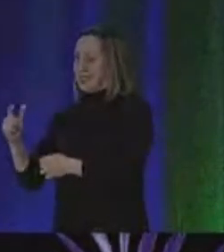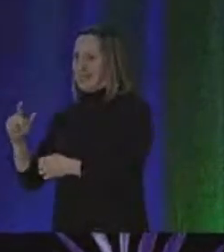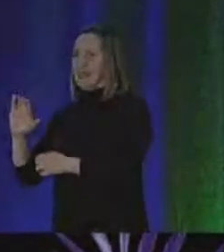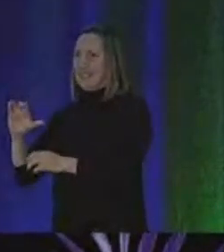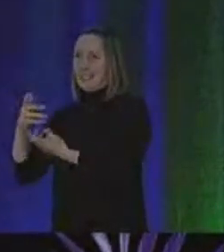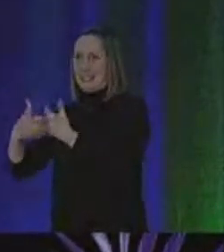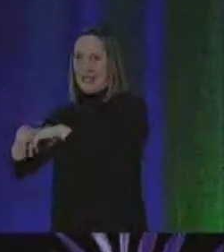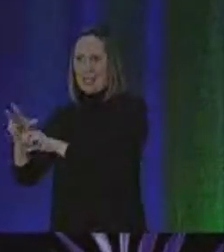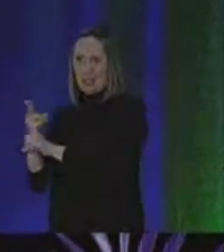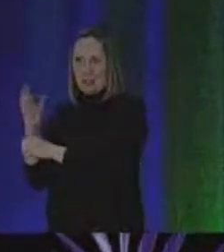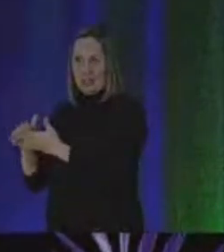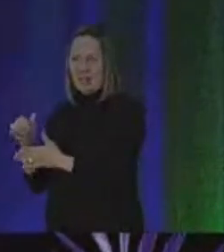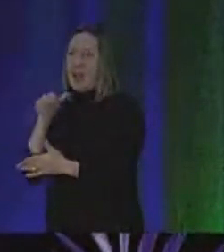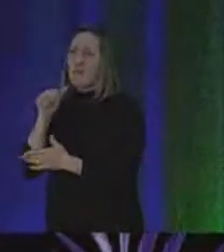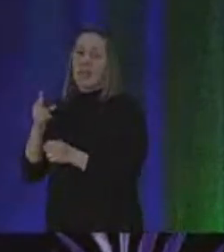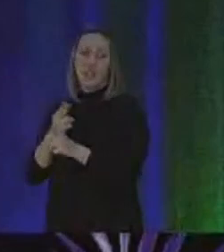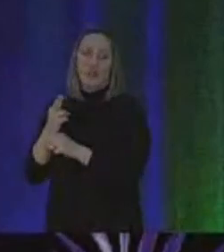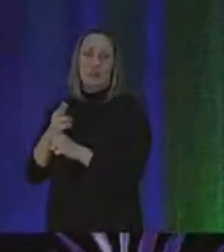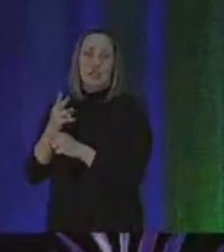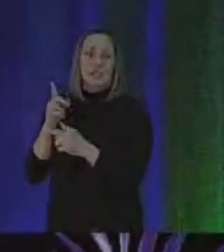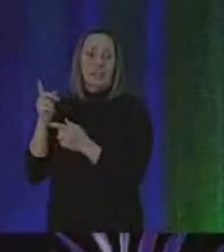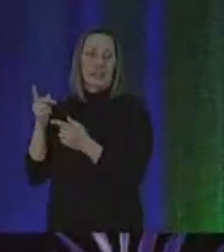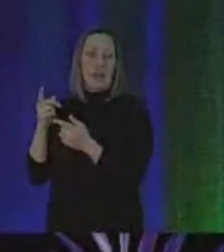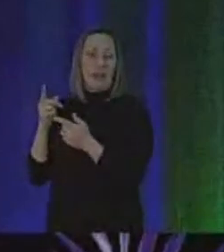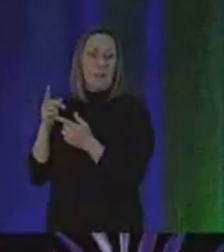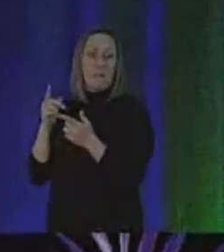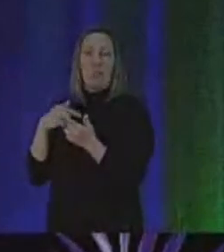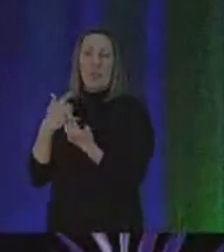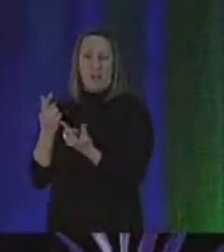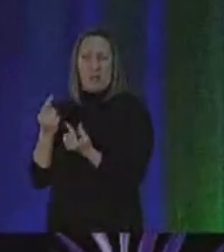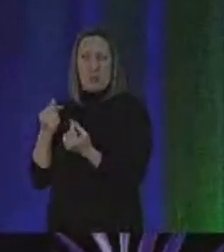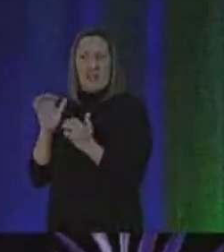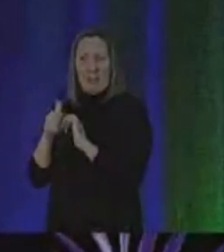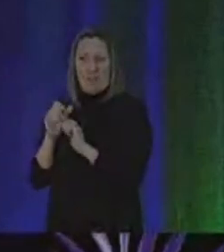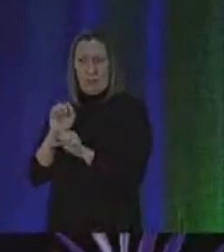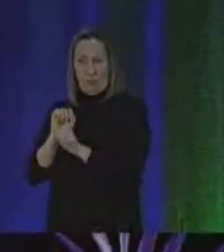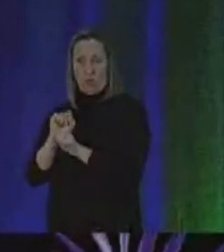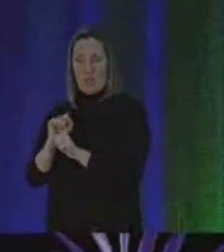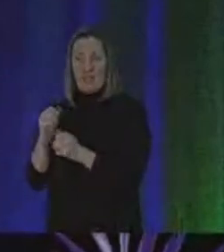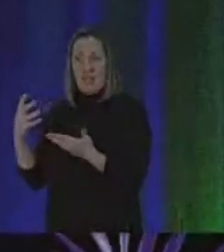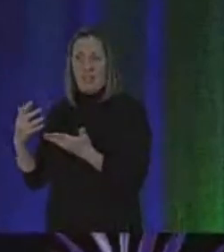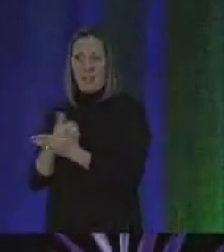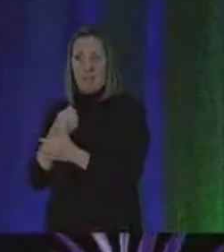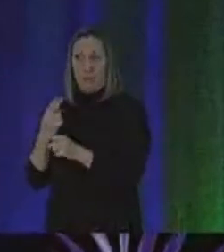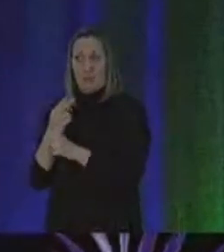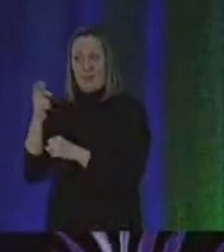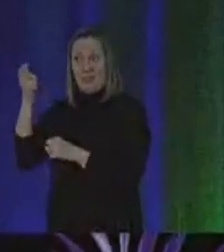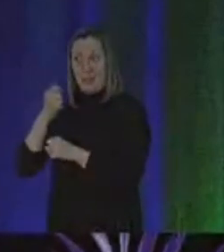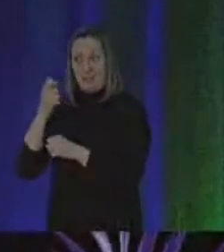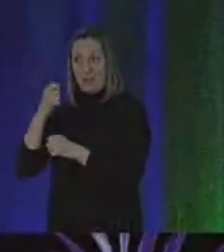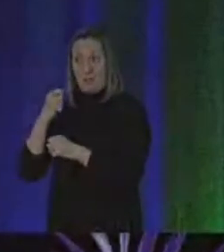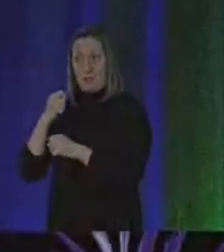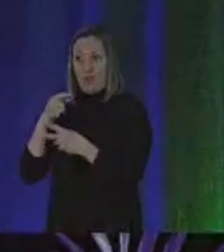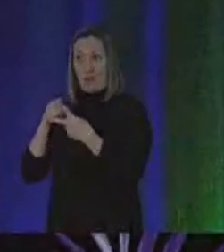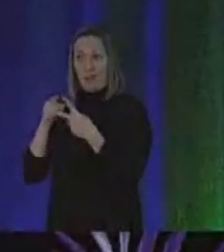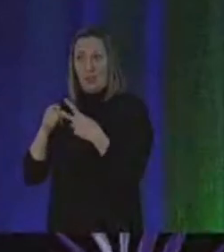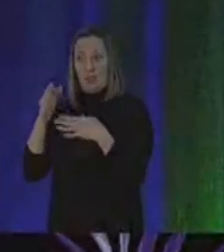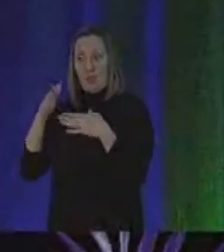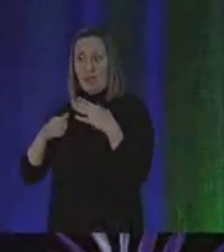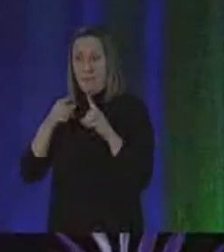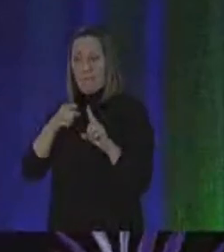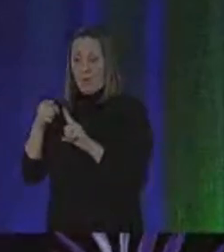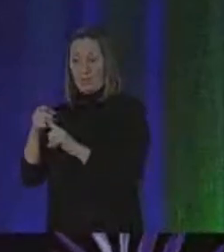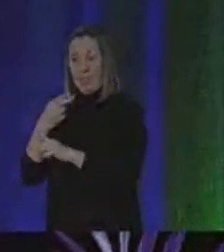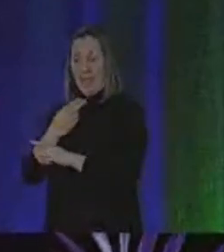per se to get those emojis working. Really, what I'm doing is just taking advantage of that subscription. We give you 2 endpoints, an